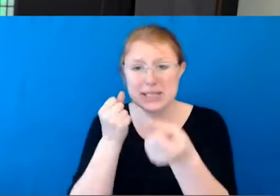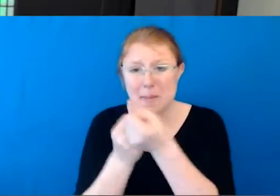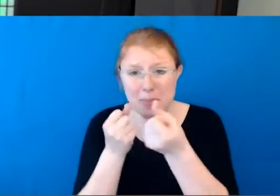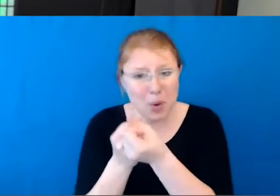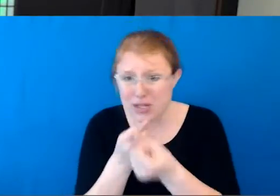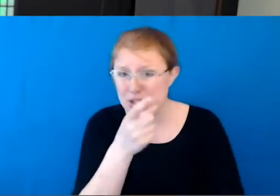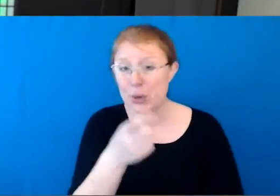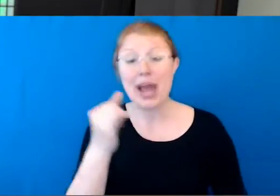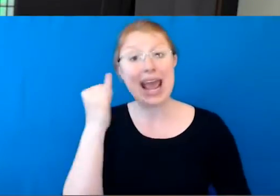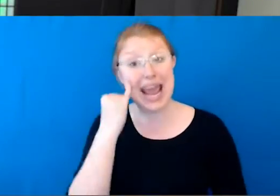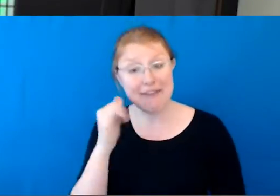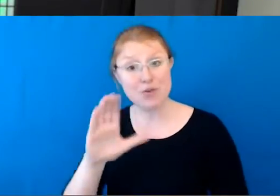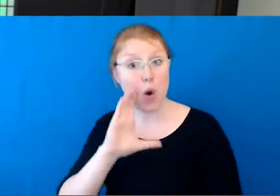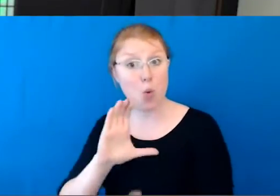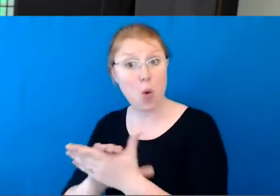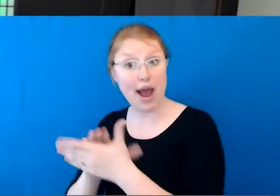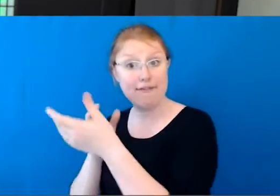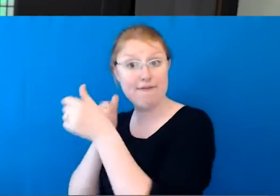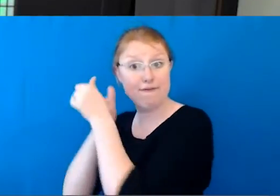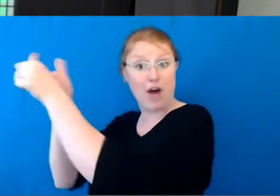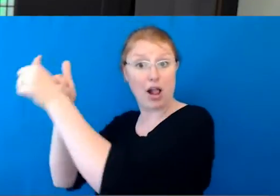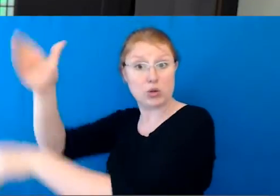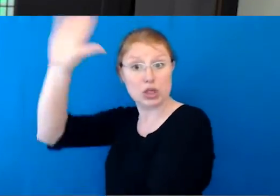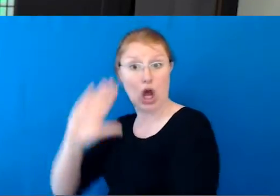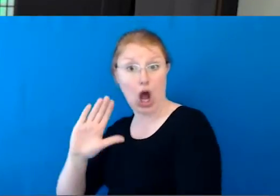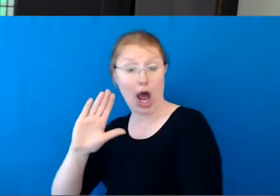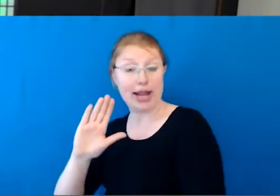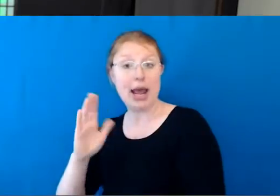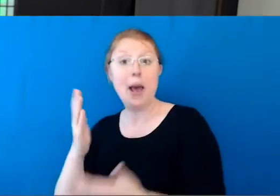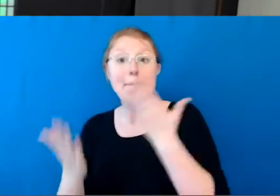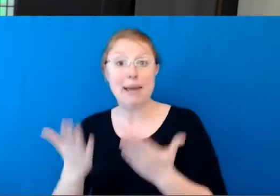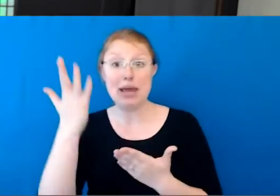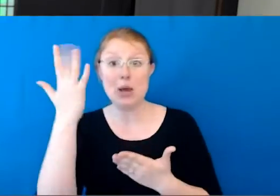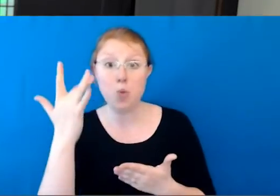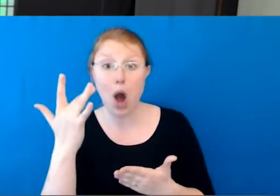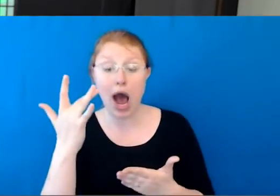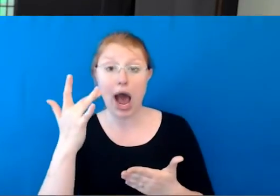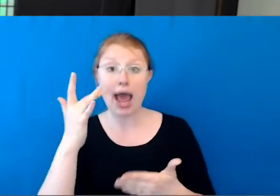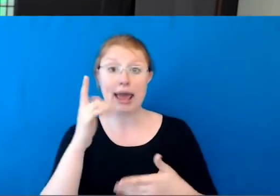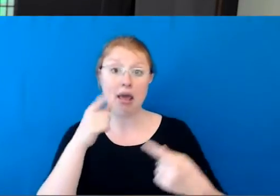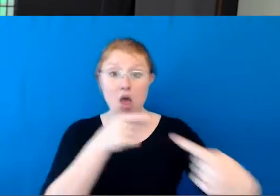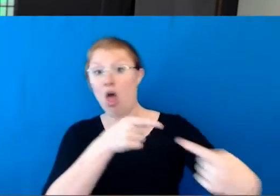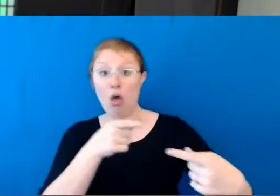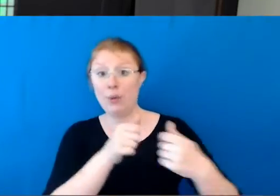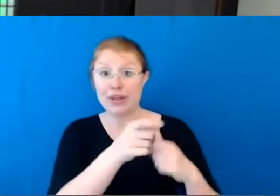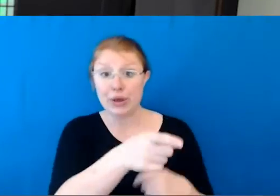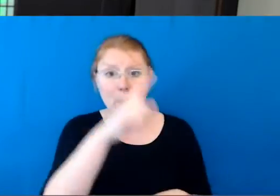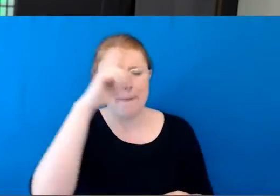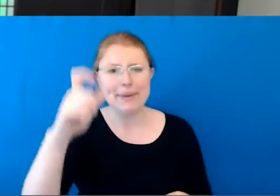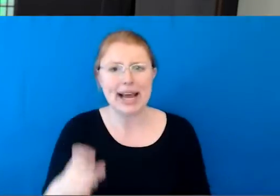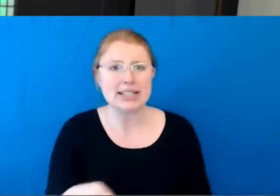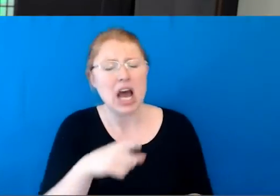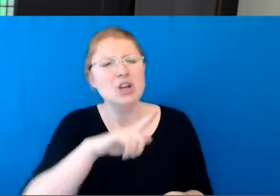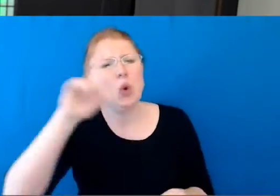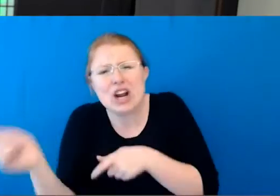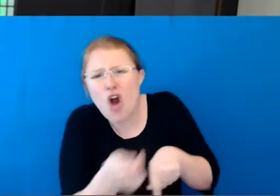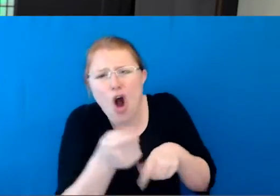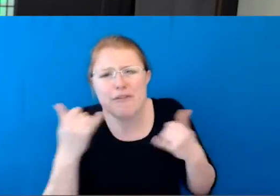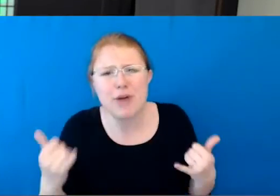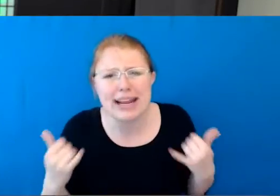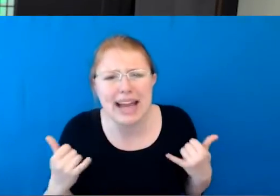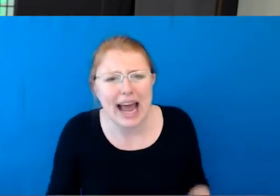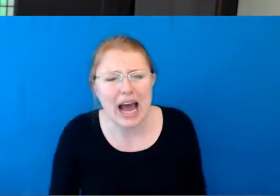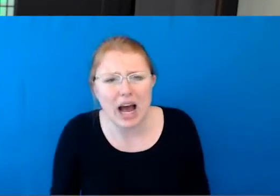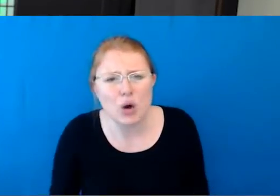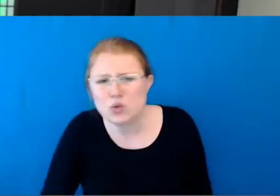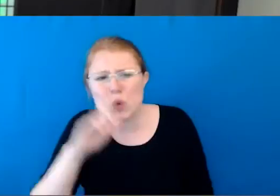your helper. She is not against you. She is for you. Even if it may seem at times she's against you,